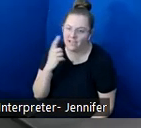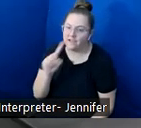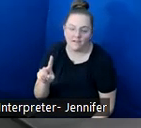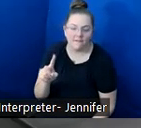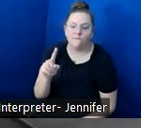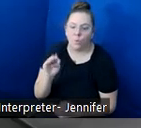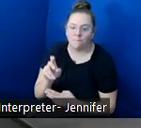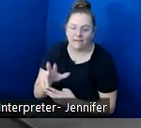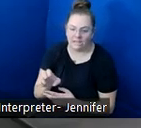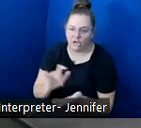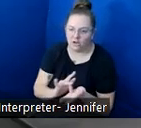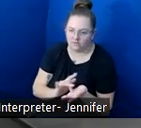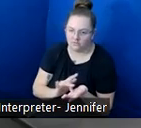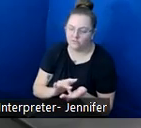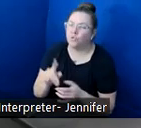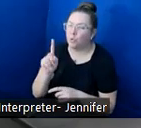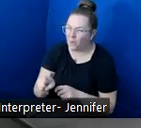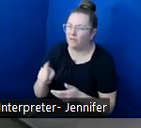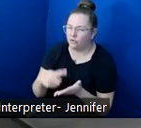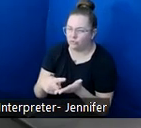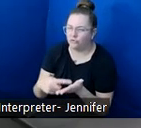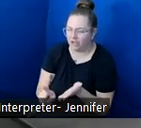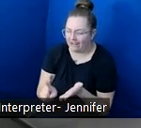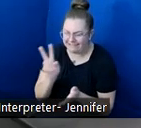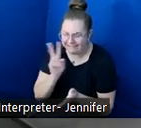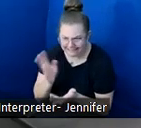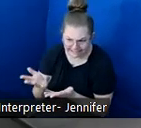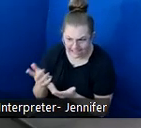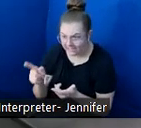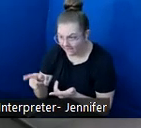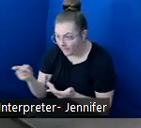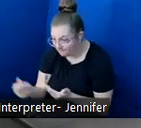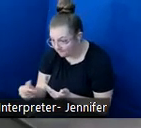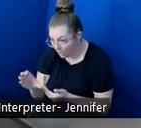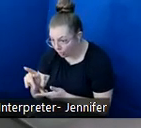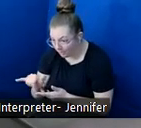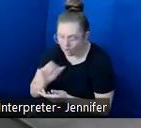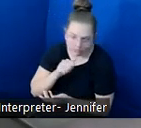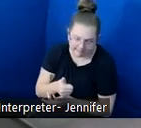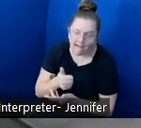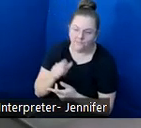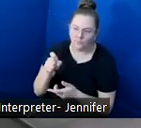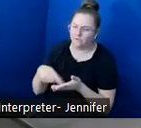prescription drugs. Please check with the health plans to see if there is a copay.